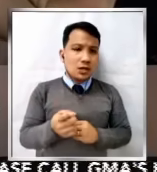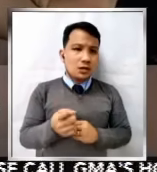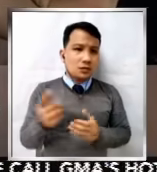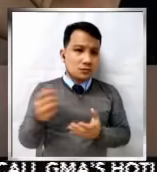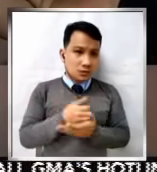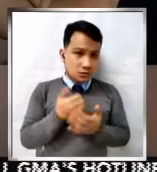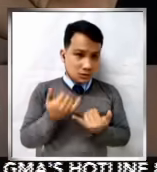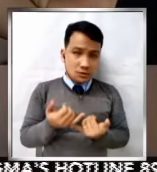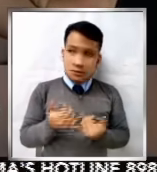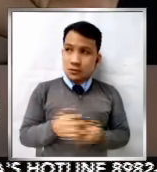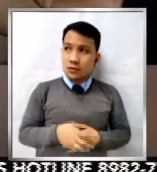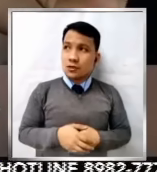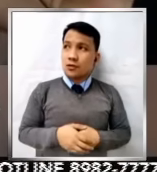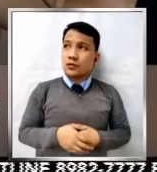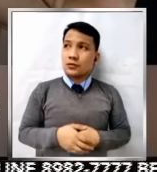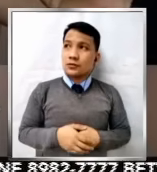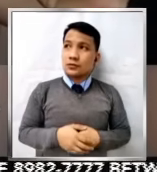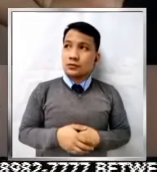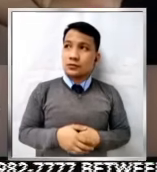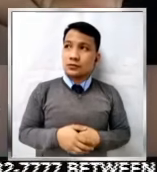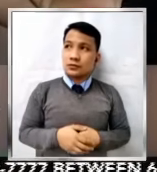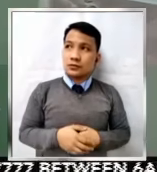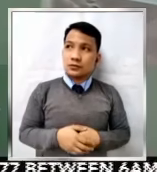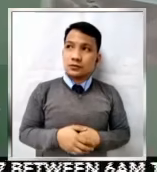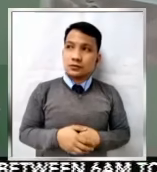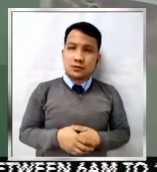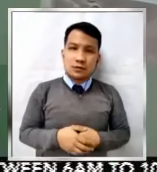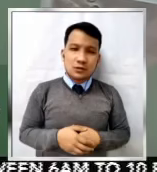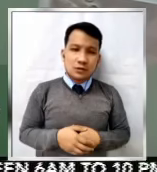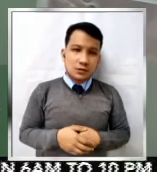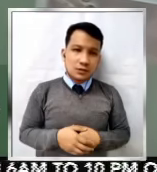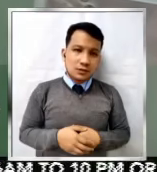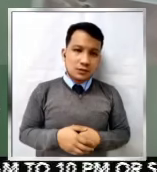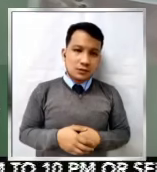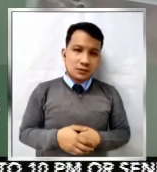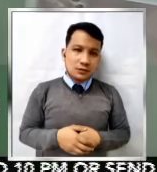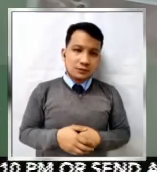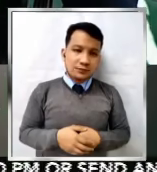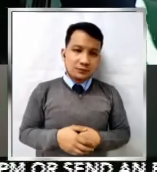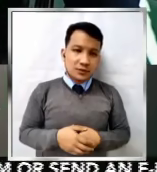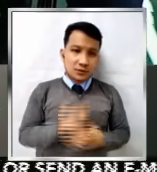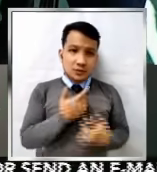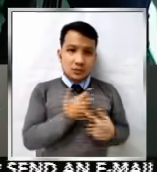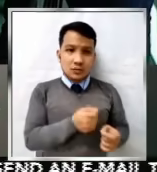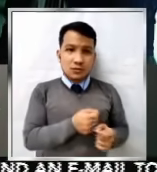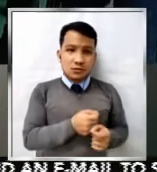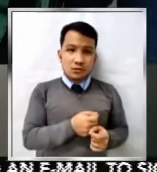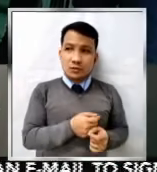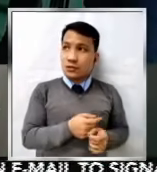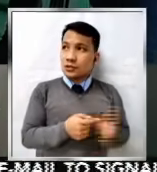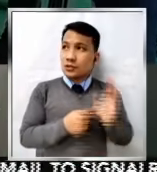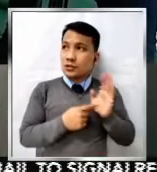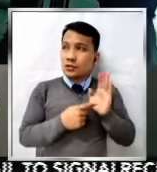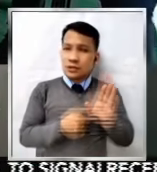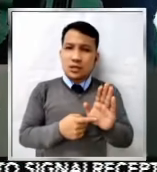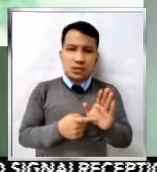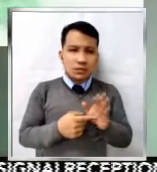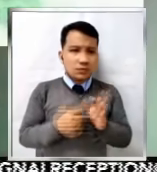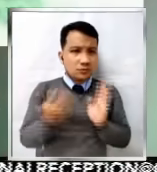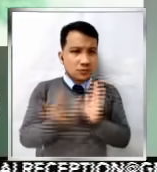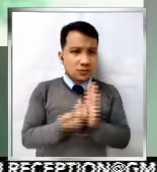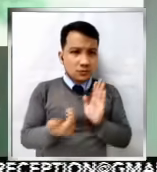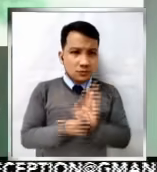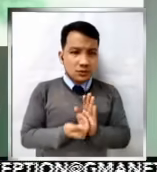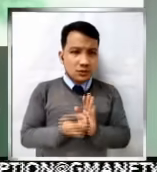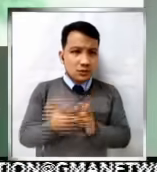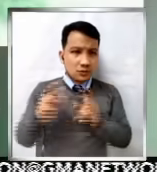Today, we will be transporting those to Manila. Tiwala ang NBI na may makukuha pa ring ebidensya sa tissue samples na